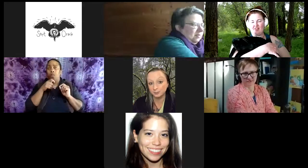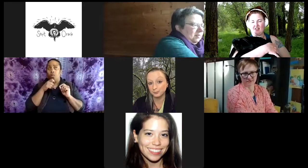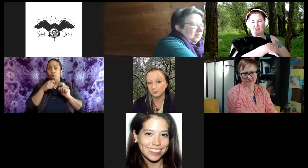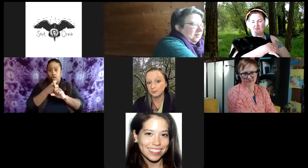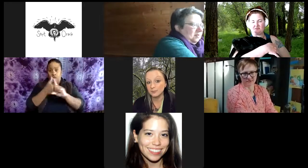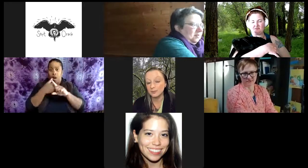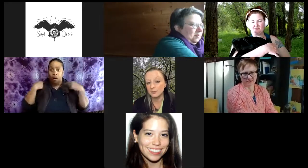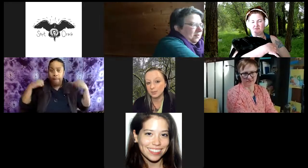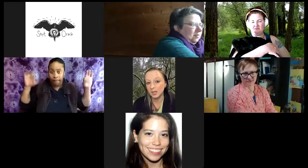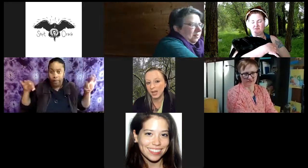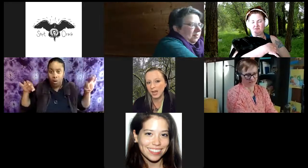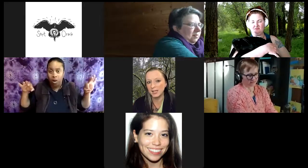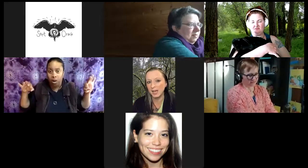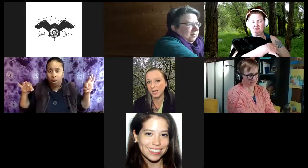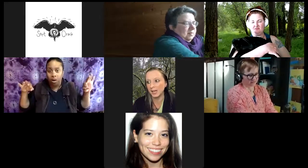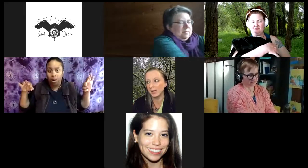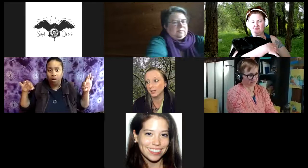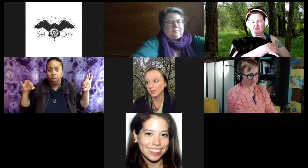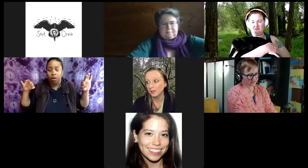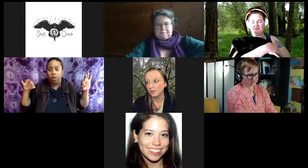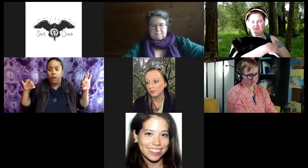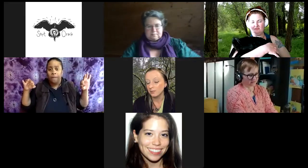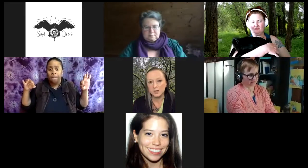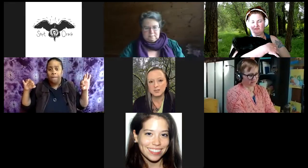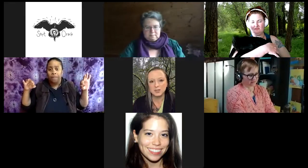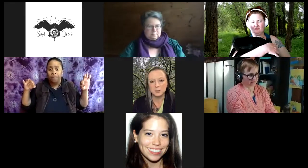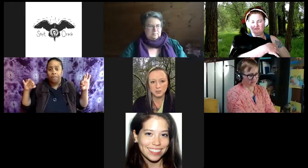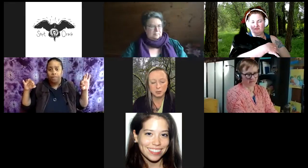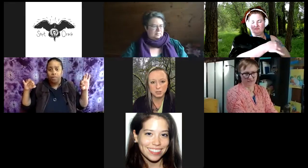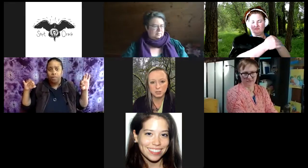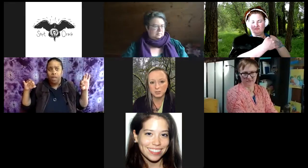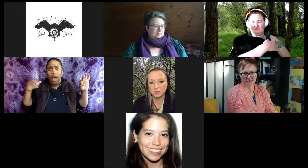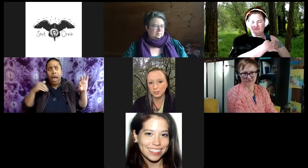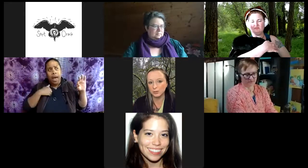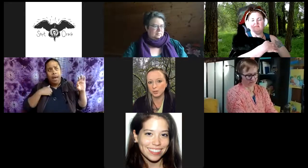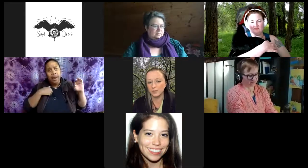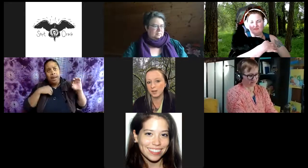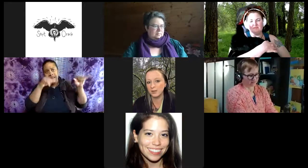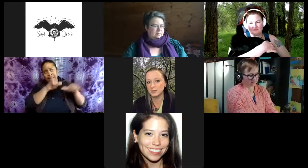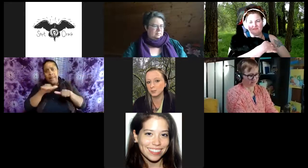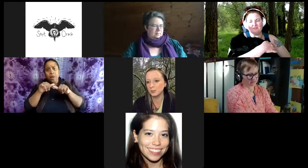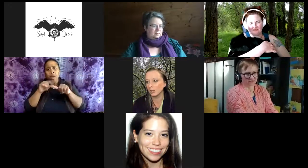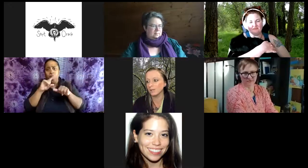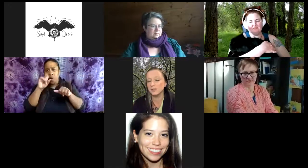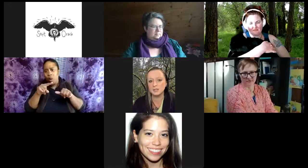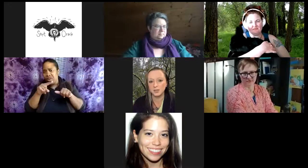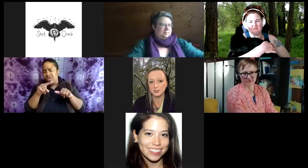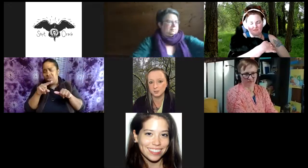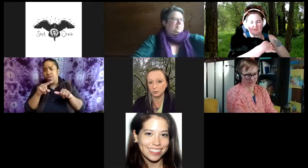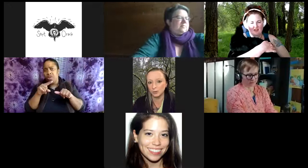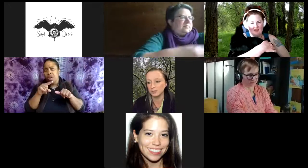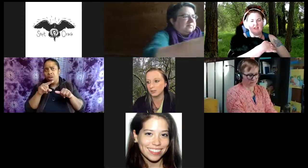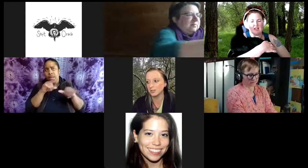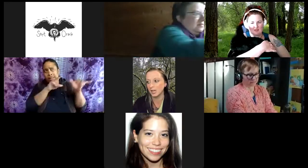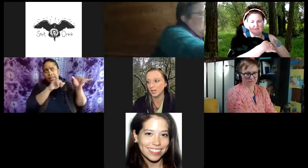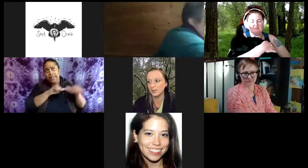fairy had a very similar question to you, or a very similar feeling as